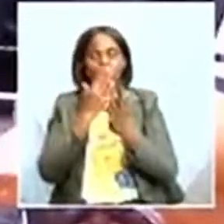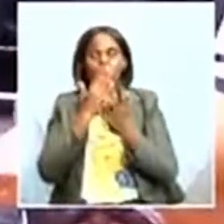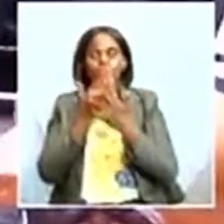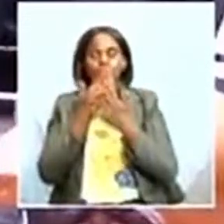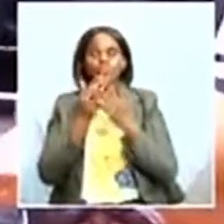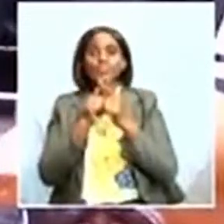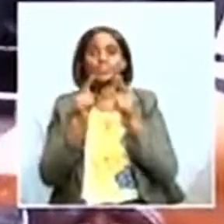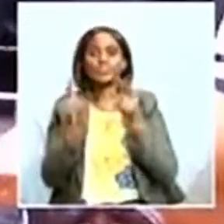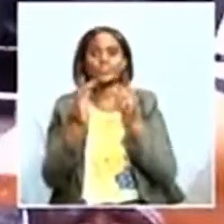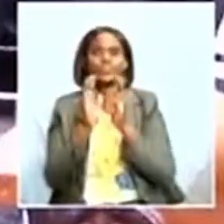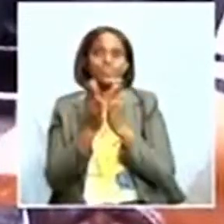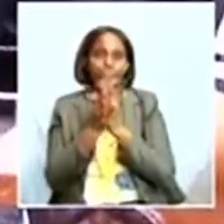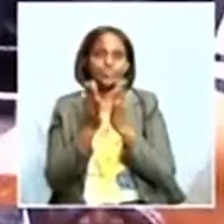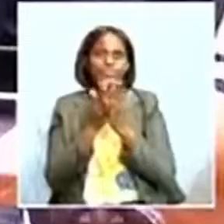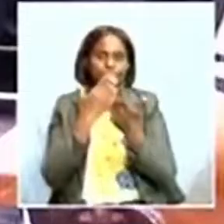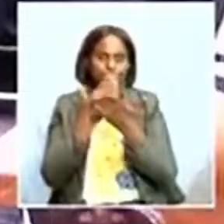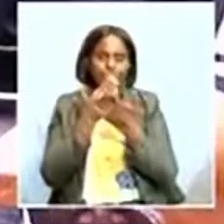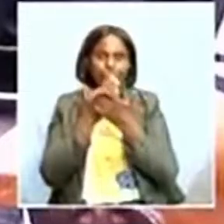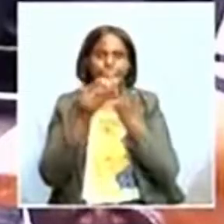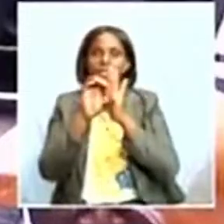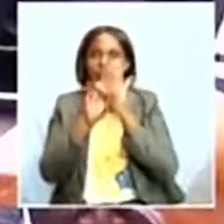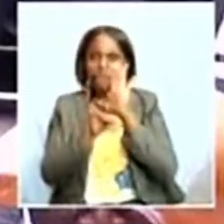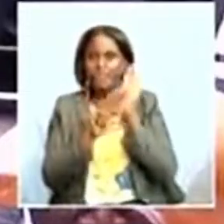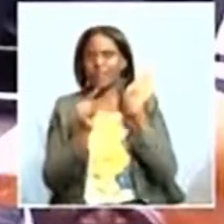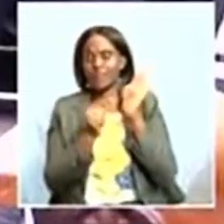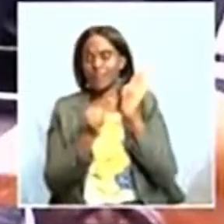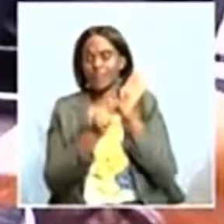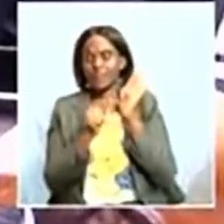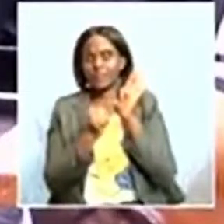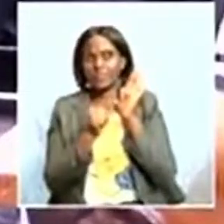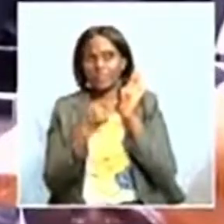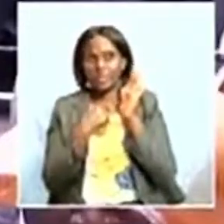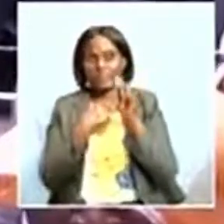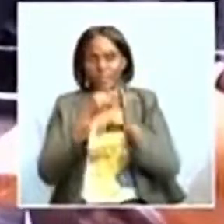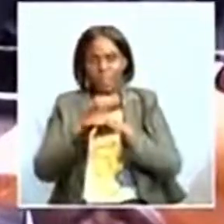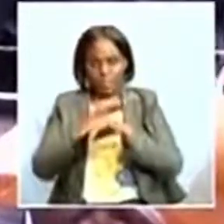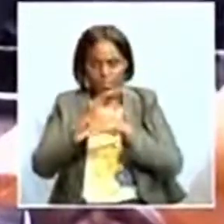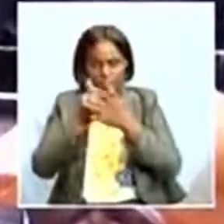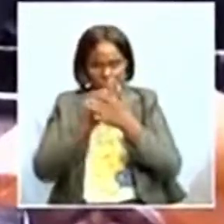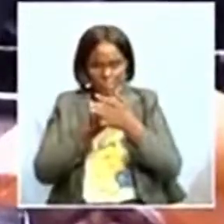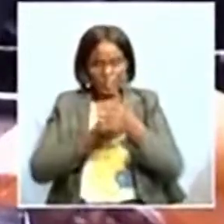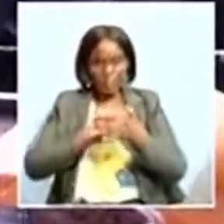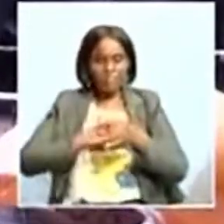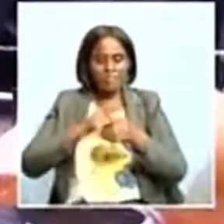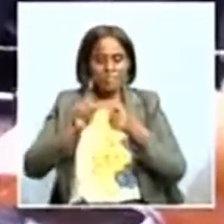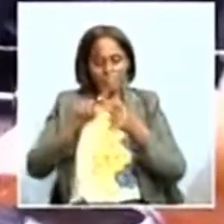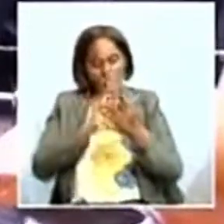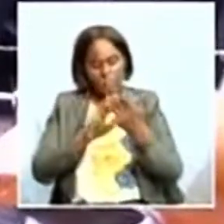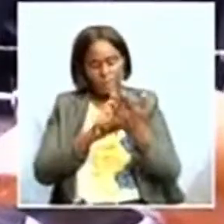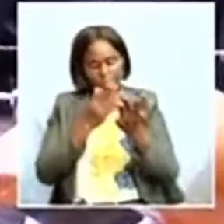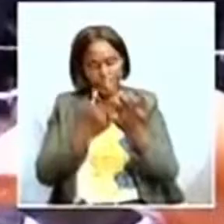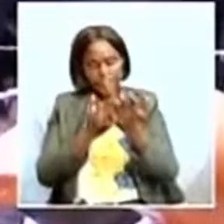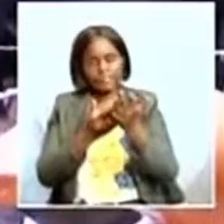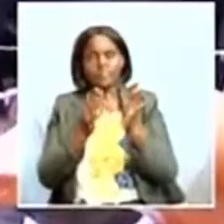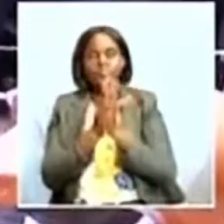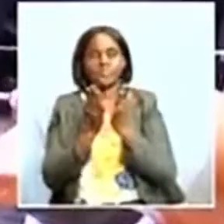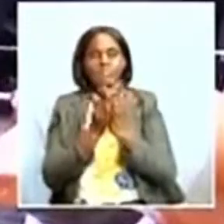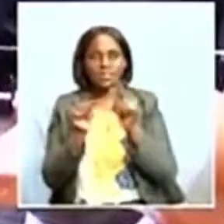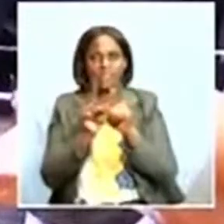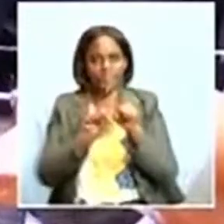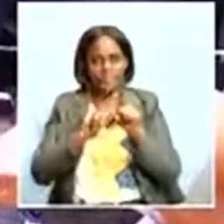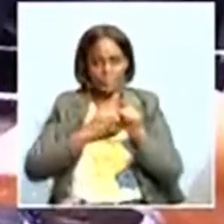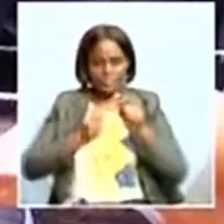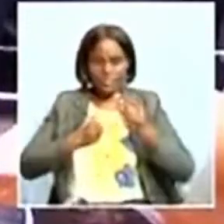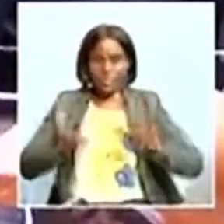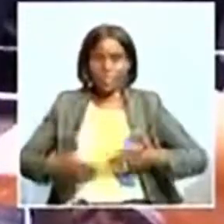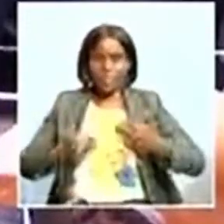robust curriculum. So I invite all of us, please, to read through this. And I'm glad